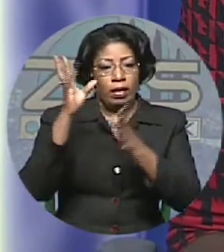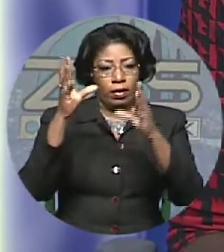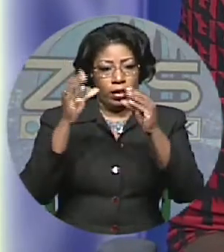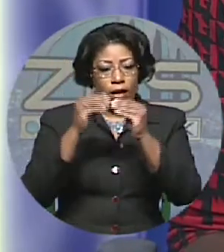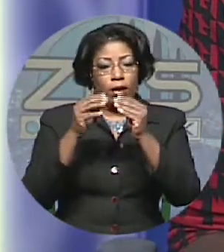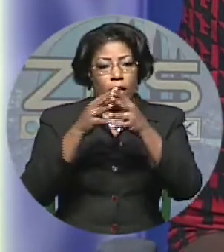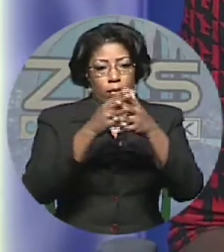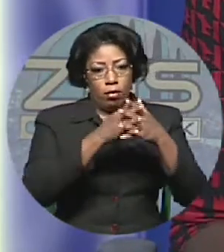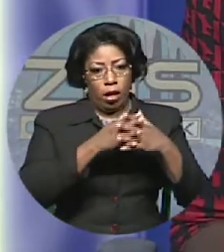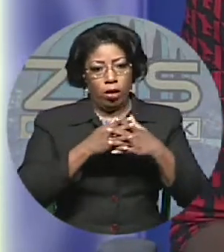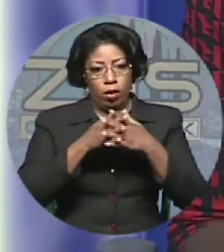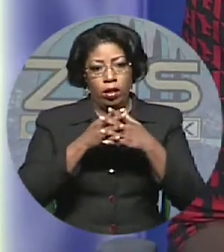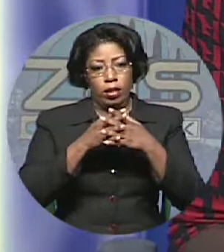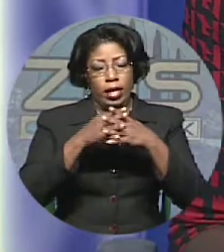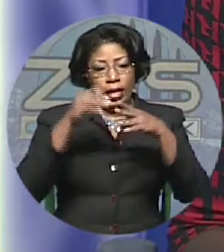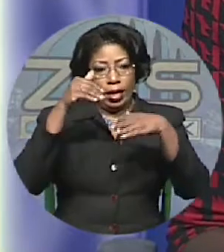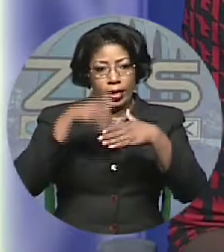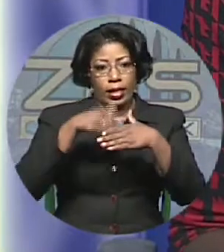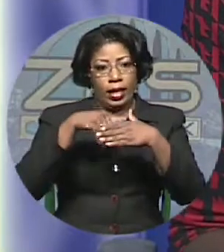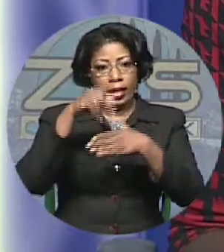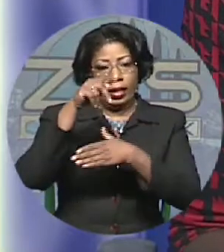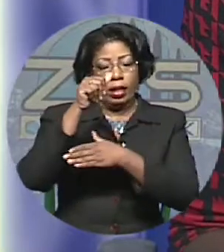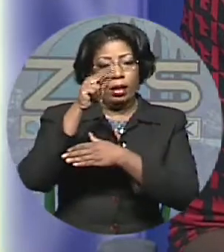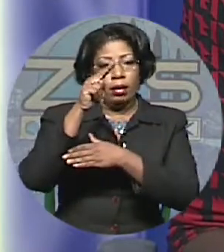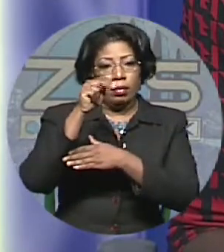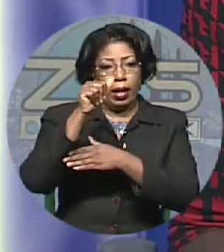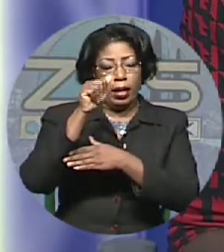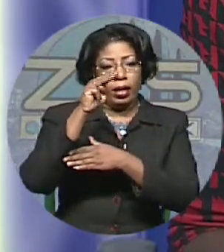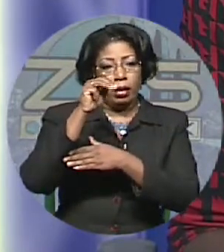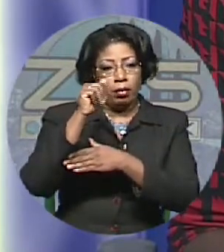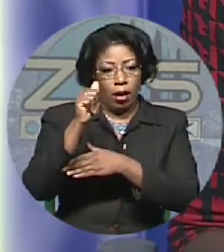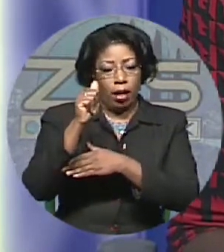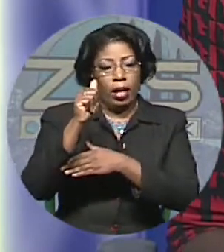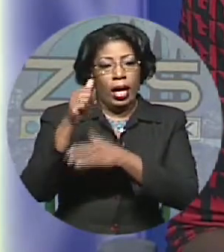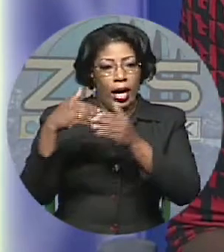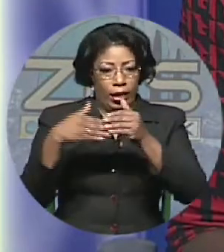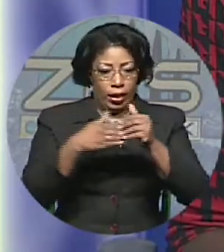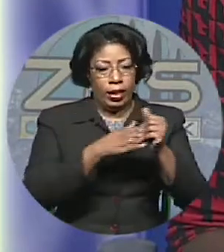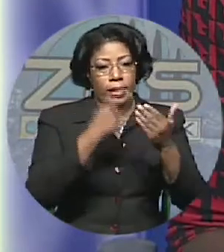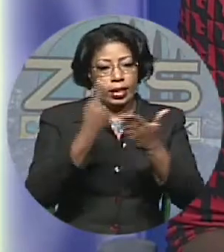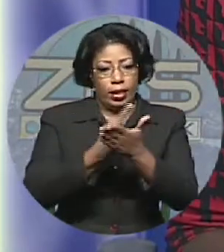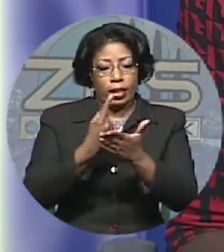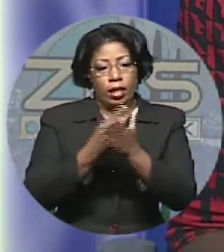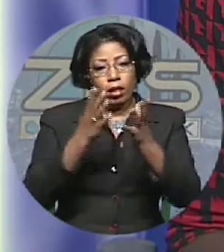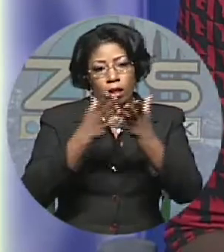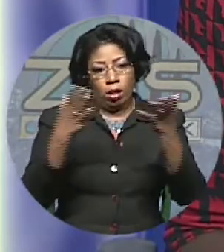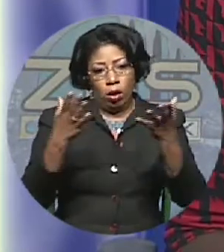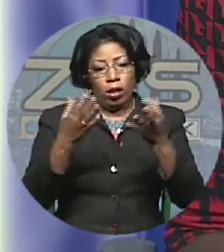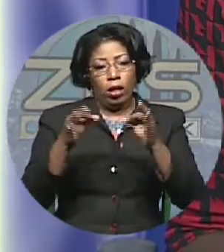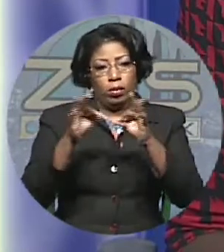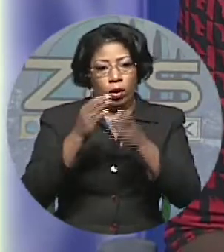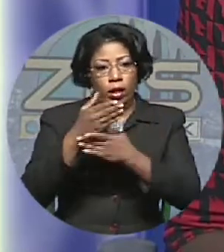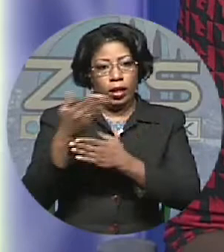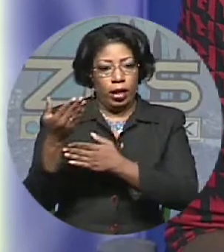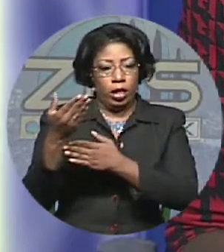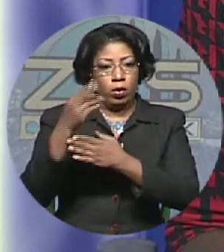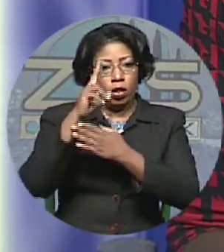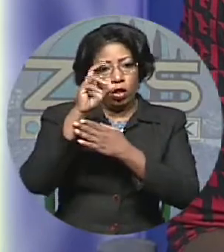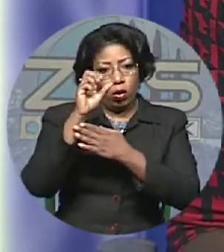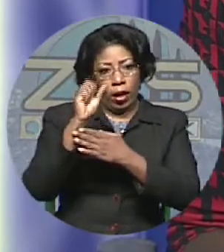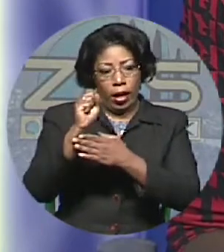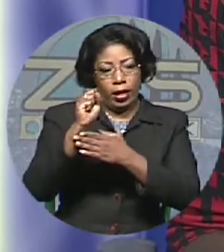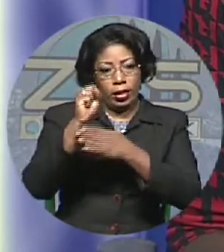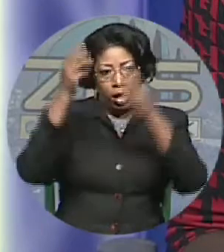of the Americas held in Panama City is now history, and regional heads were able to discuss quite a number of issues with United States President